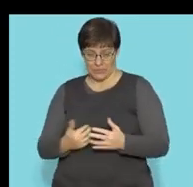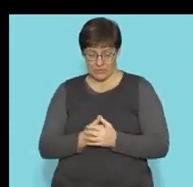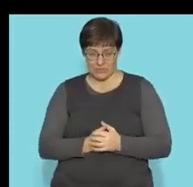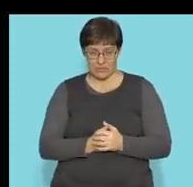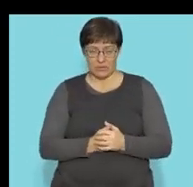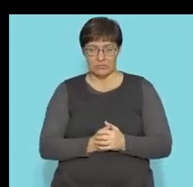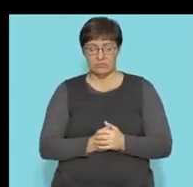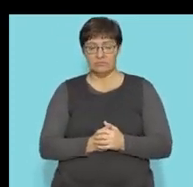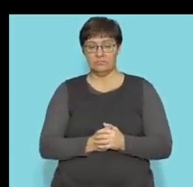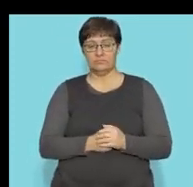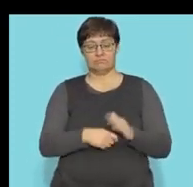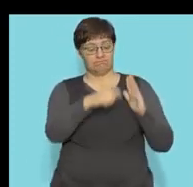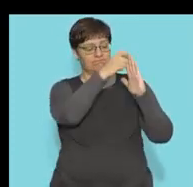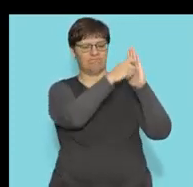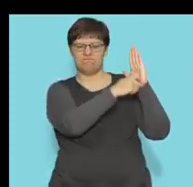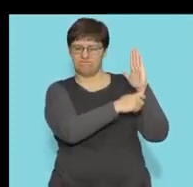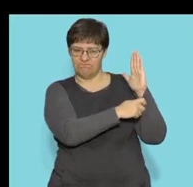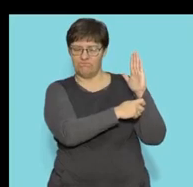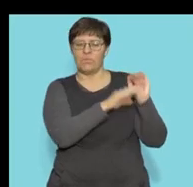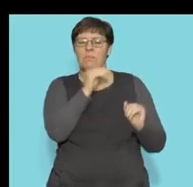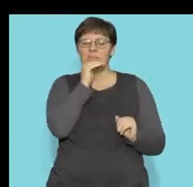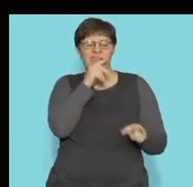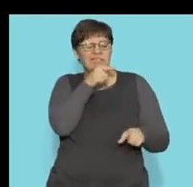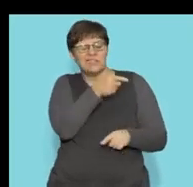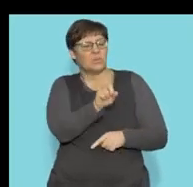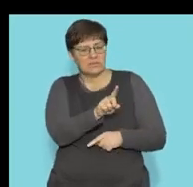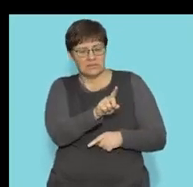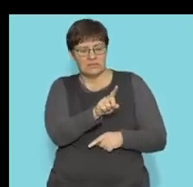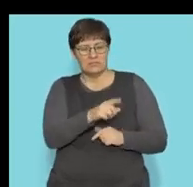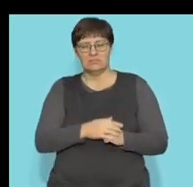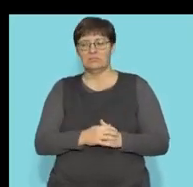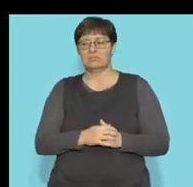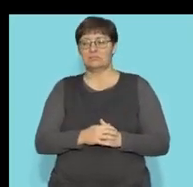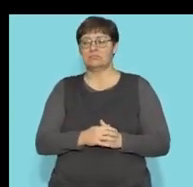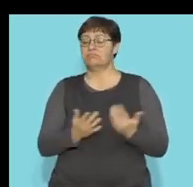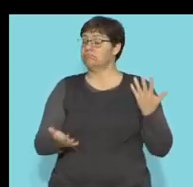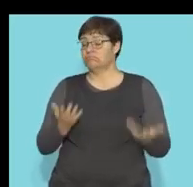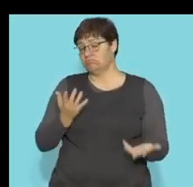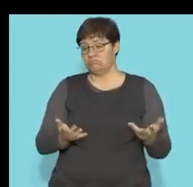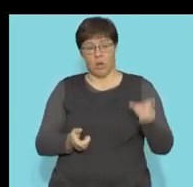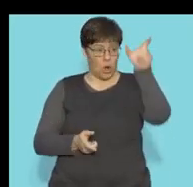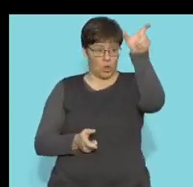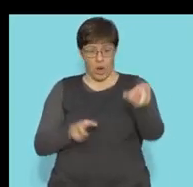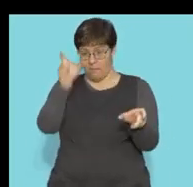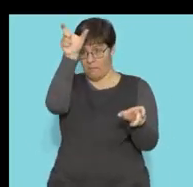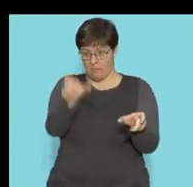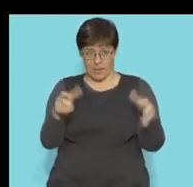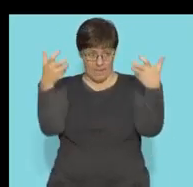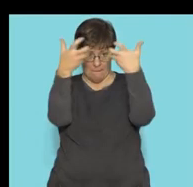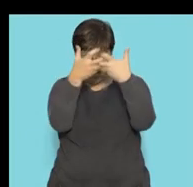find terminology or definitions, vocabulary, asked either as columns